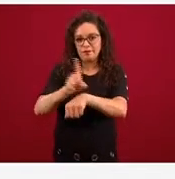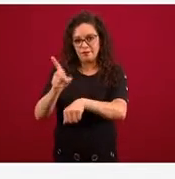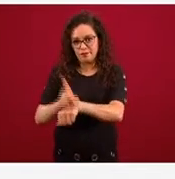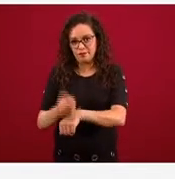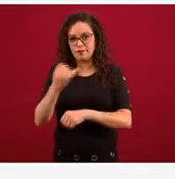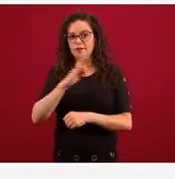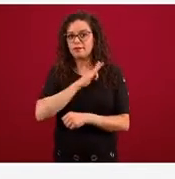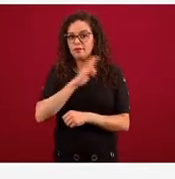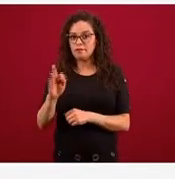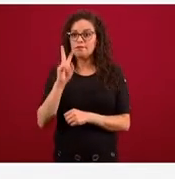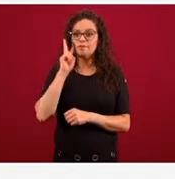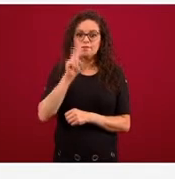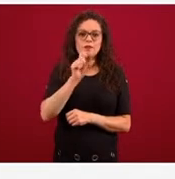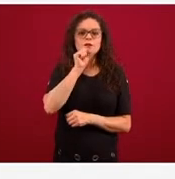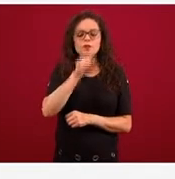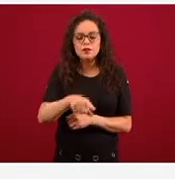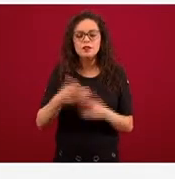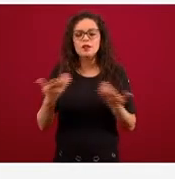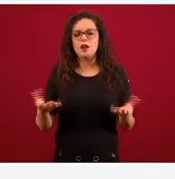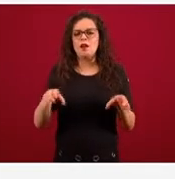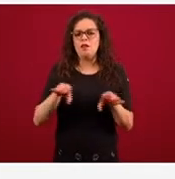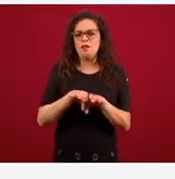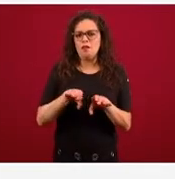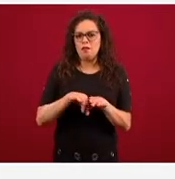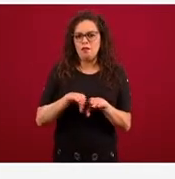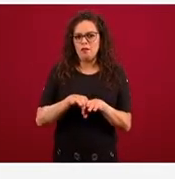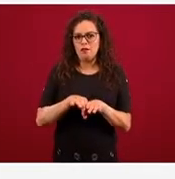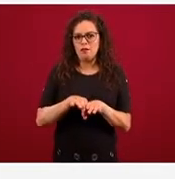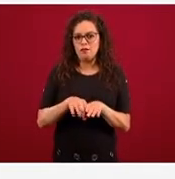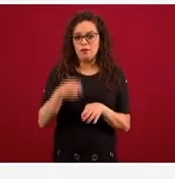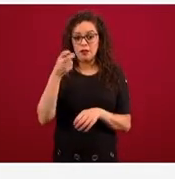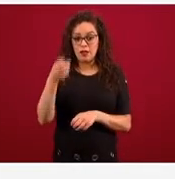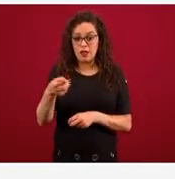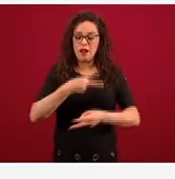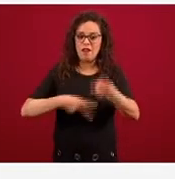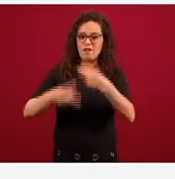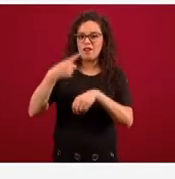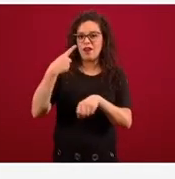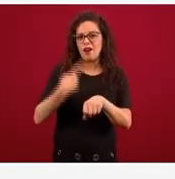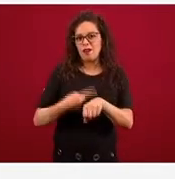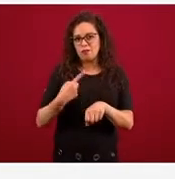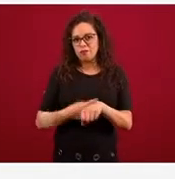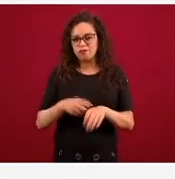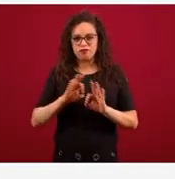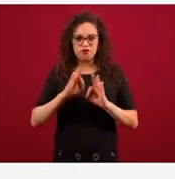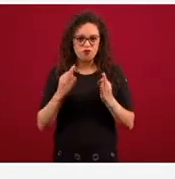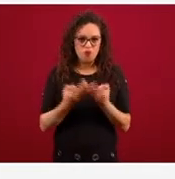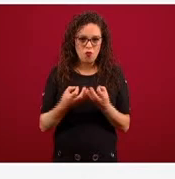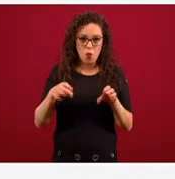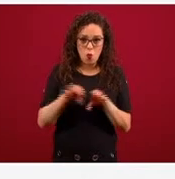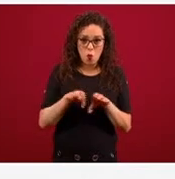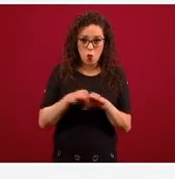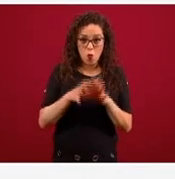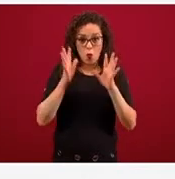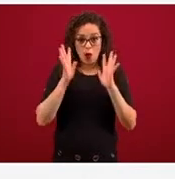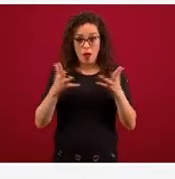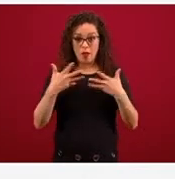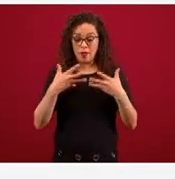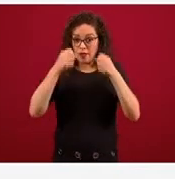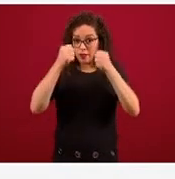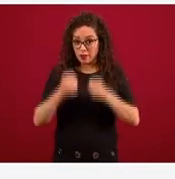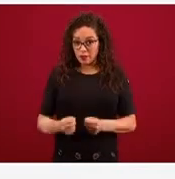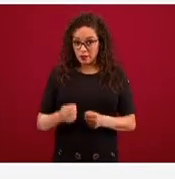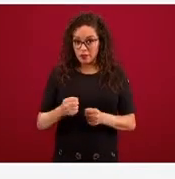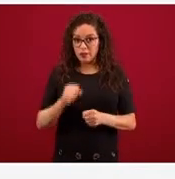ver see también un poco and la observe tendencia the de trend of cómo se how están deaths are comportando las happening, defunciones, whether they're independientemente confirmed si or están not confirmadas confirmed of o no